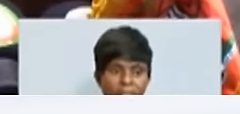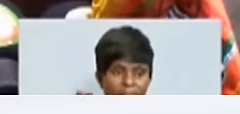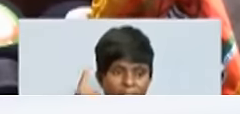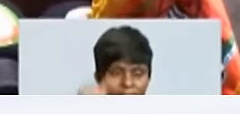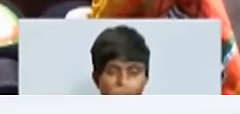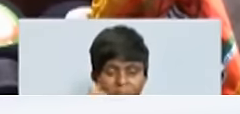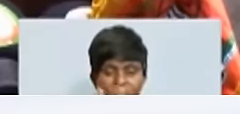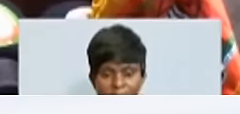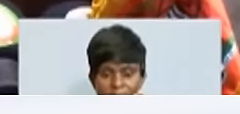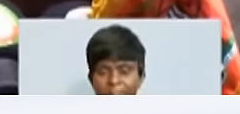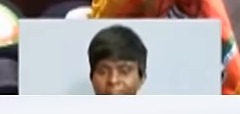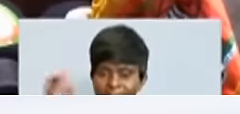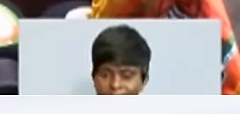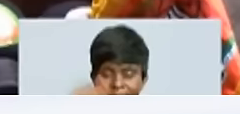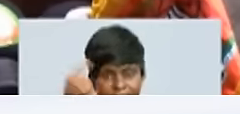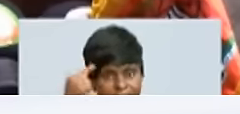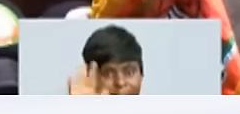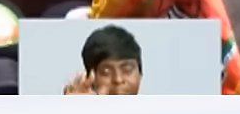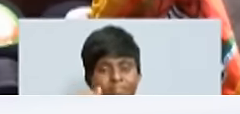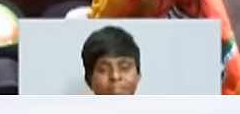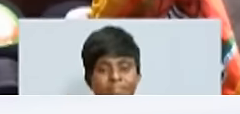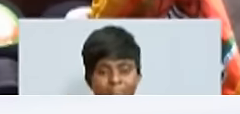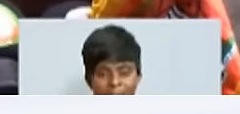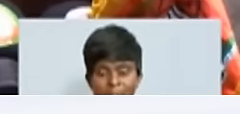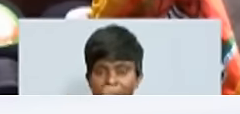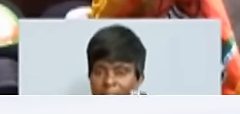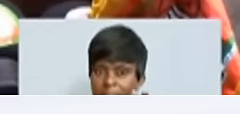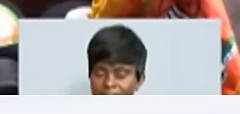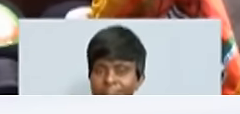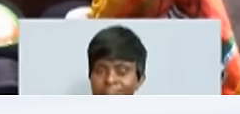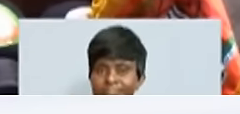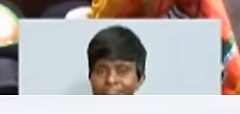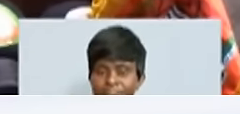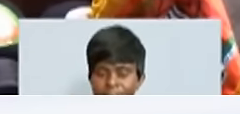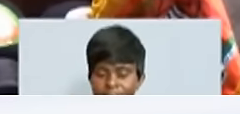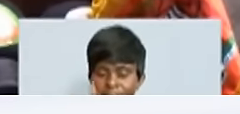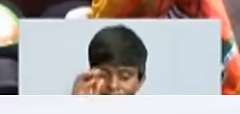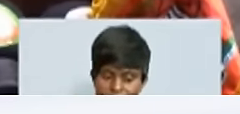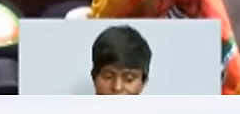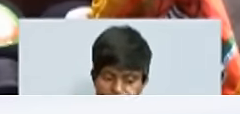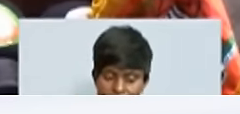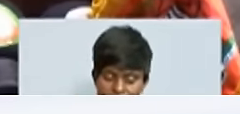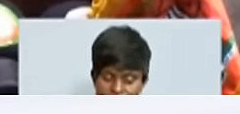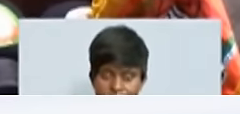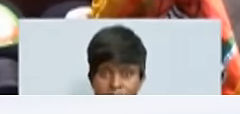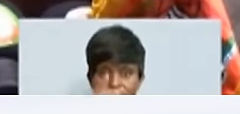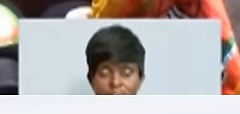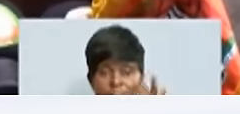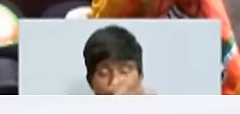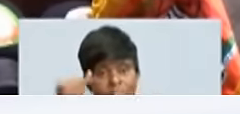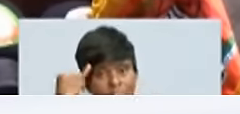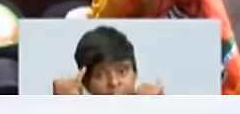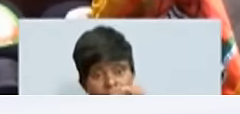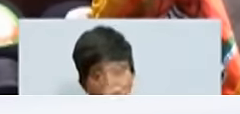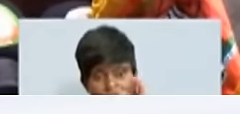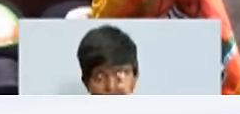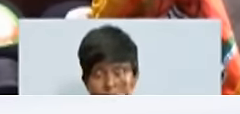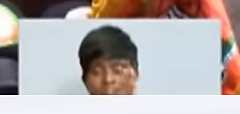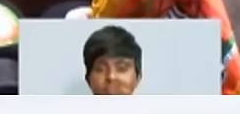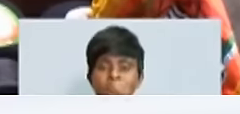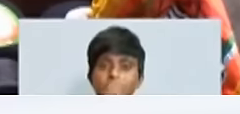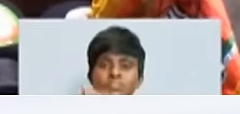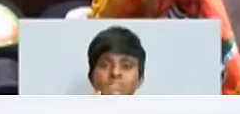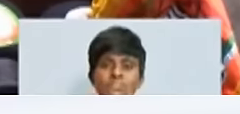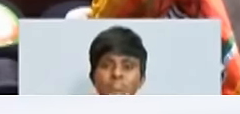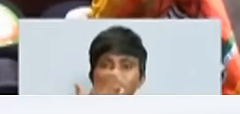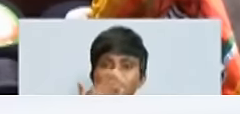for supplementing government's efforts by putting in place similar initiatives aimed at combating the effects